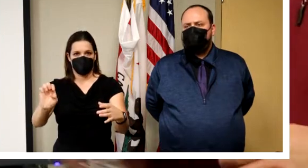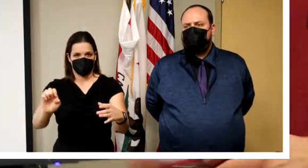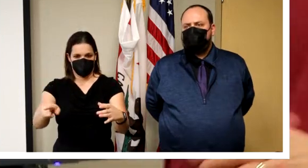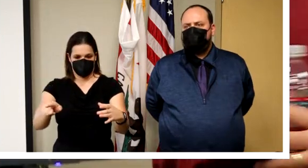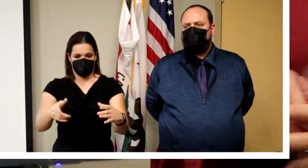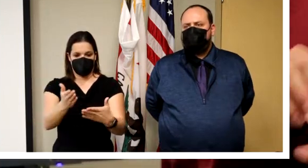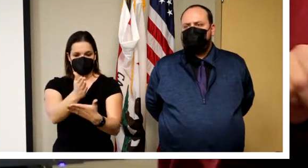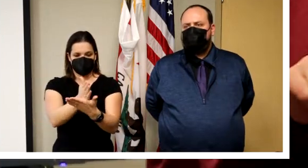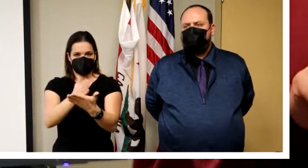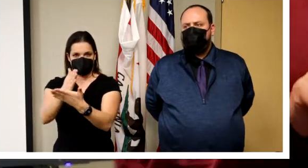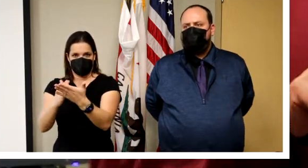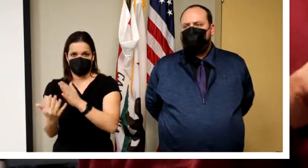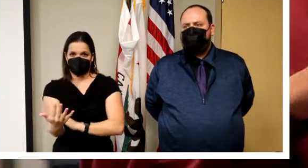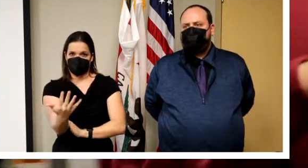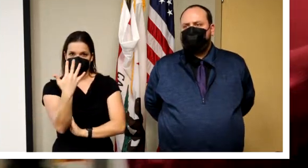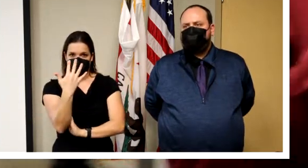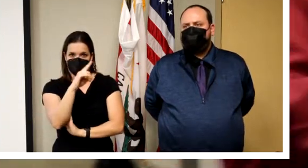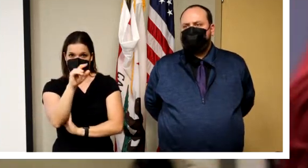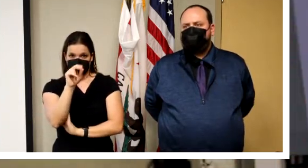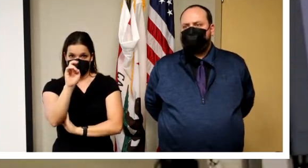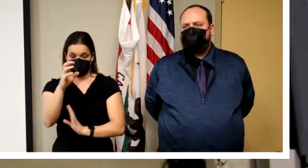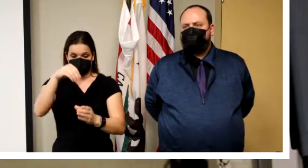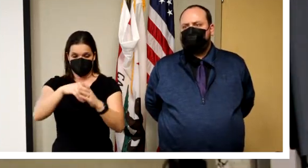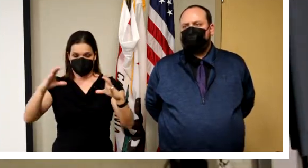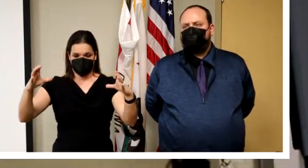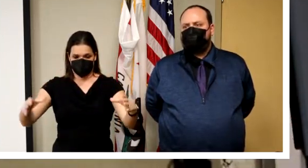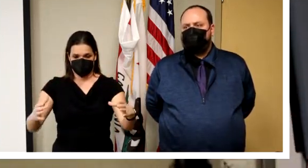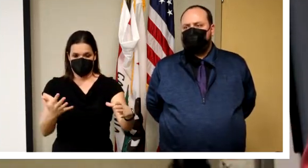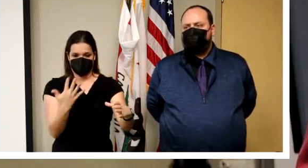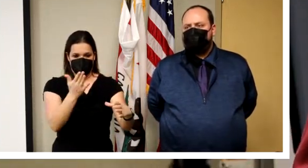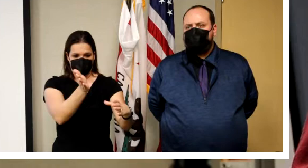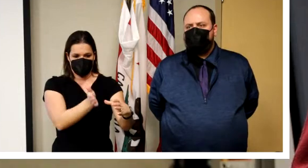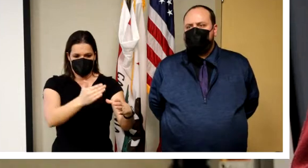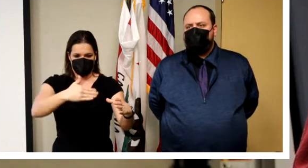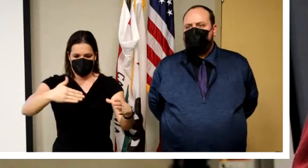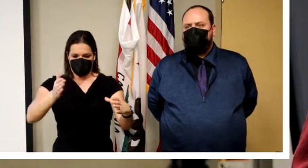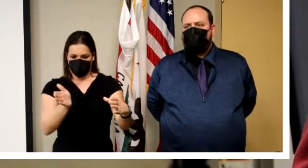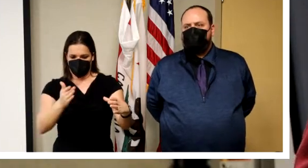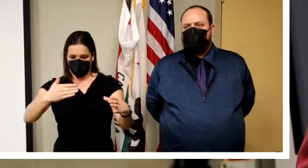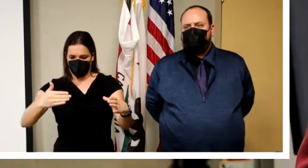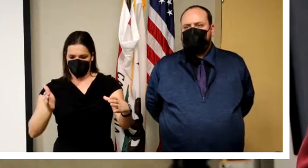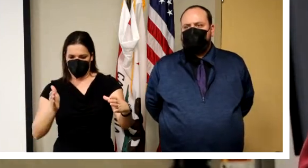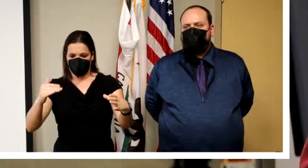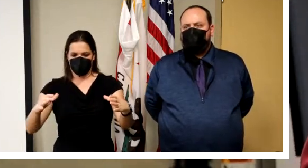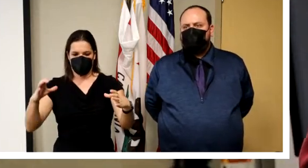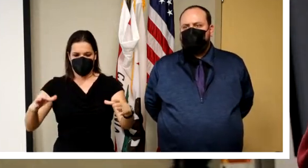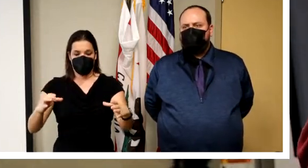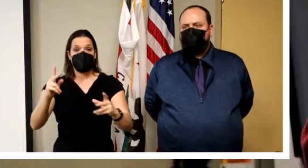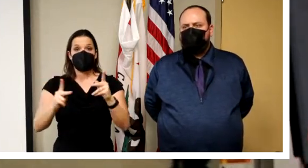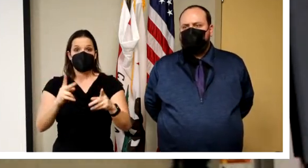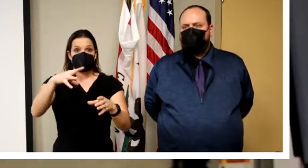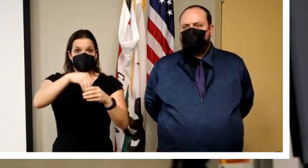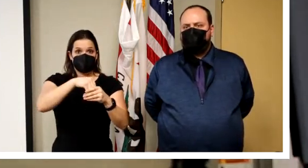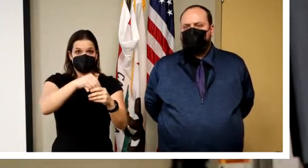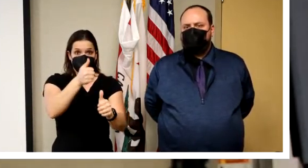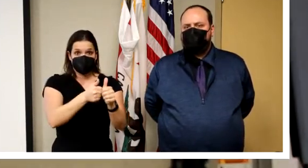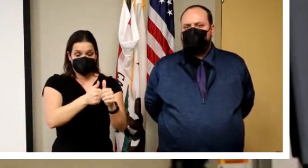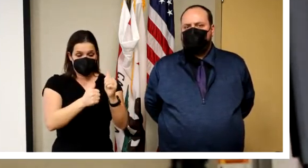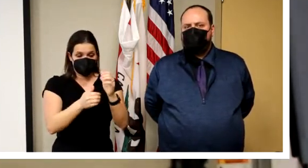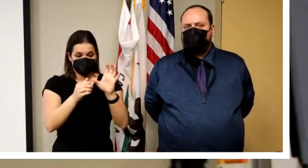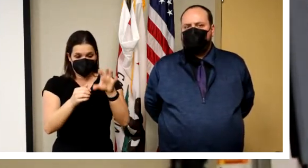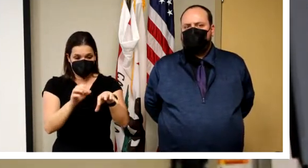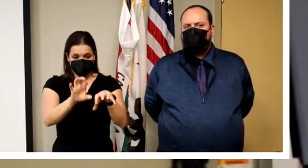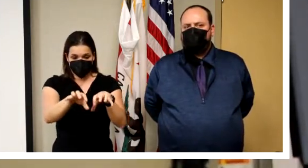into 5 zones. 5 zones. Inside that single healthcare district. And the people that live in each of those 5